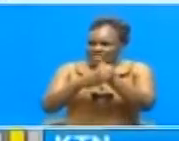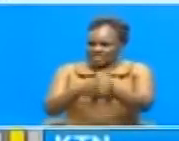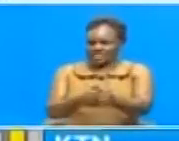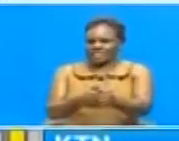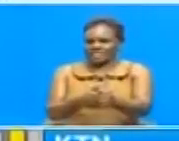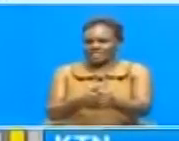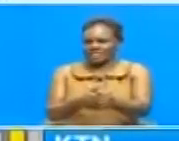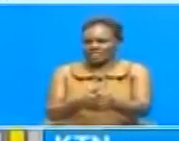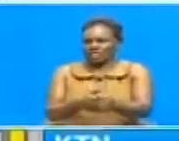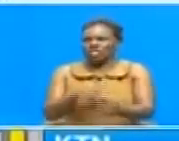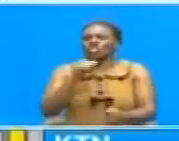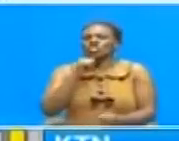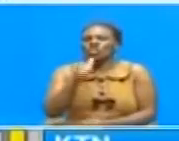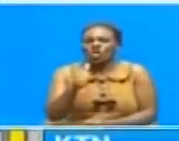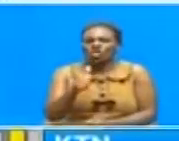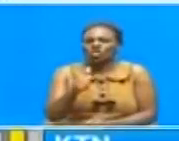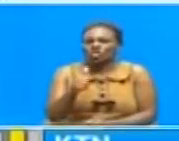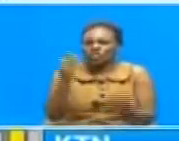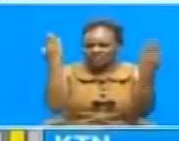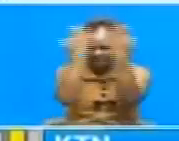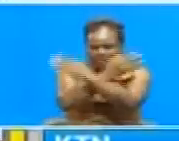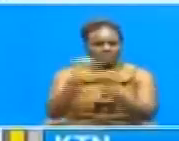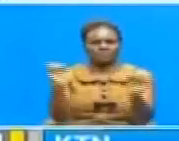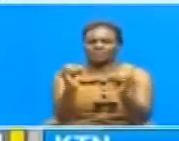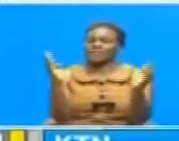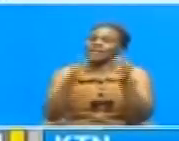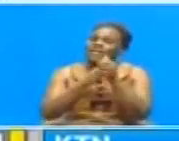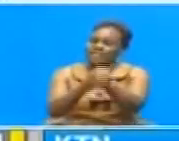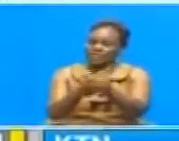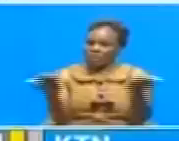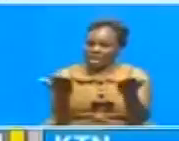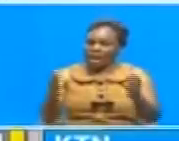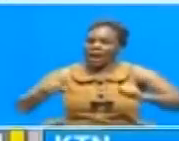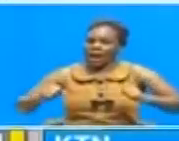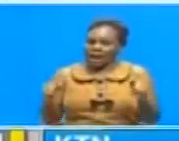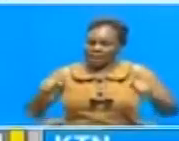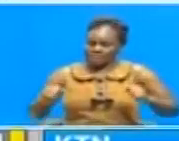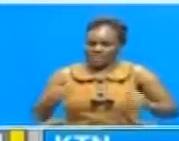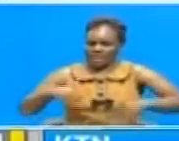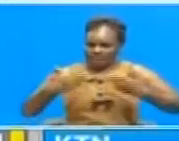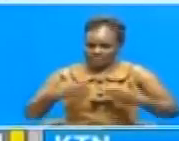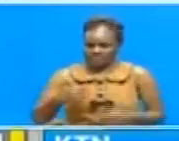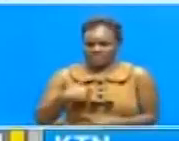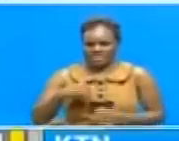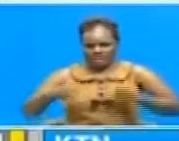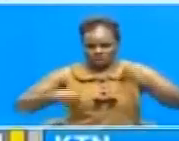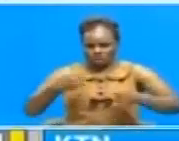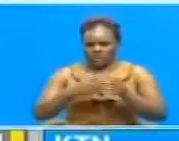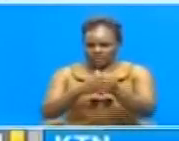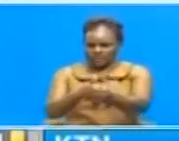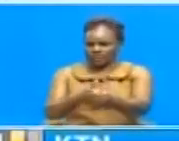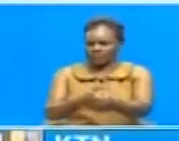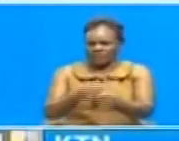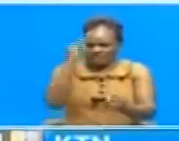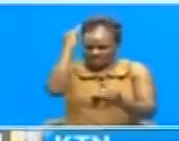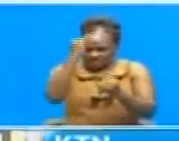you don't just read people to darkness. You want your people to be happy. Okay, so you enjoy my leadership. All right. So in the